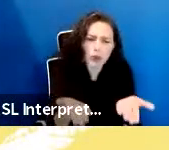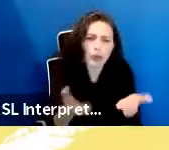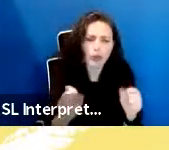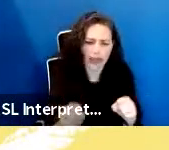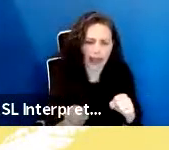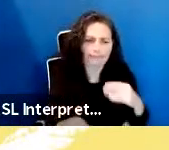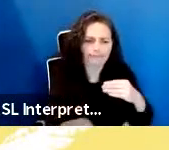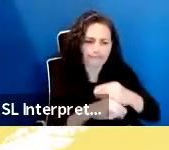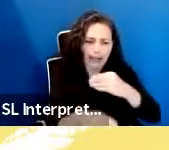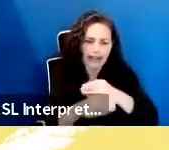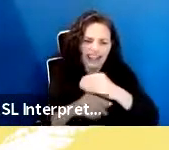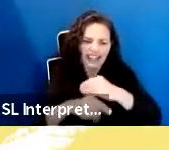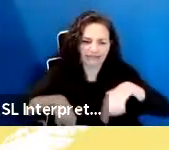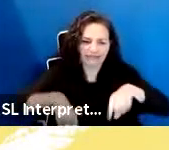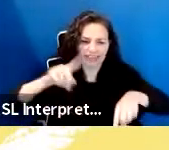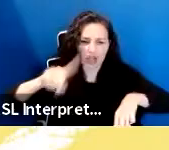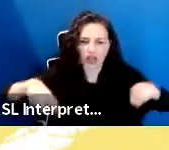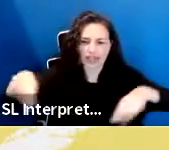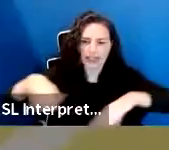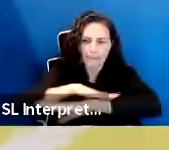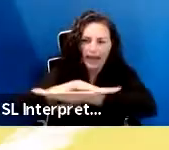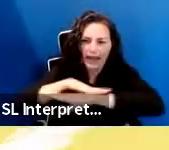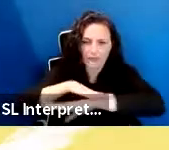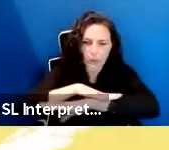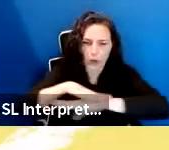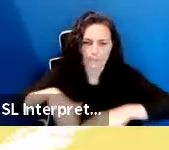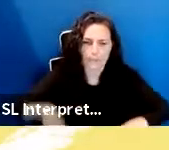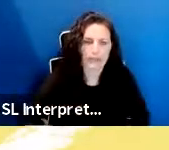platforms. Next slide, please.